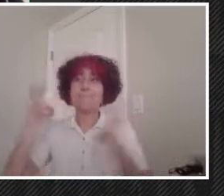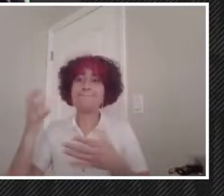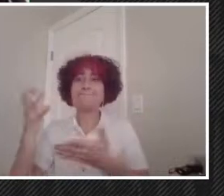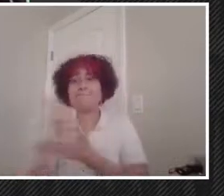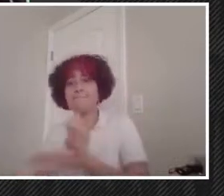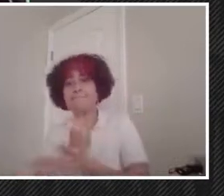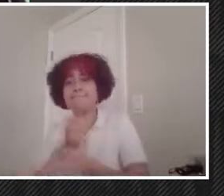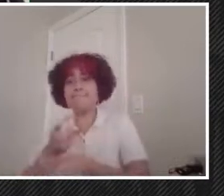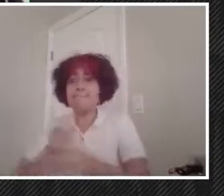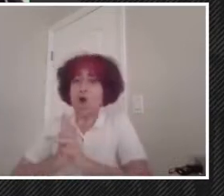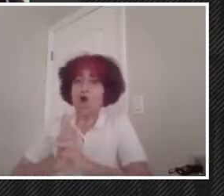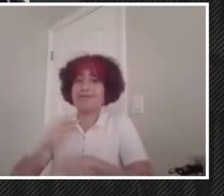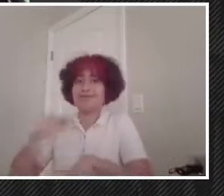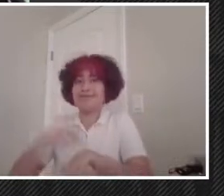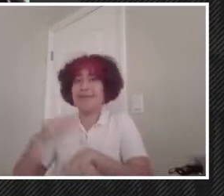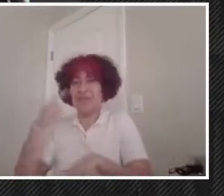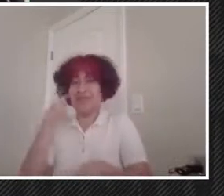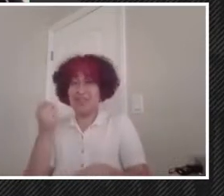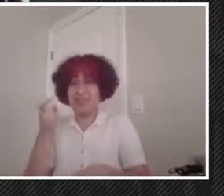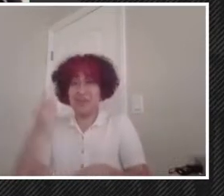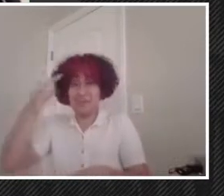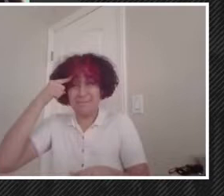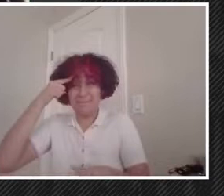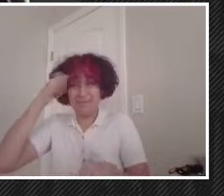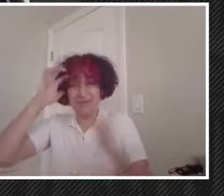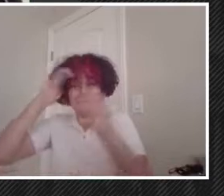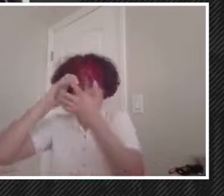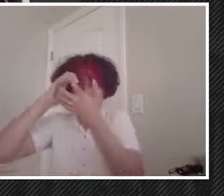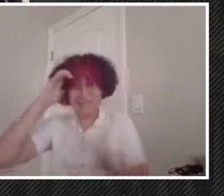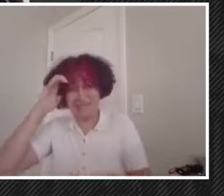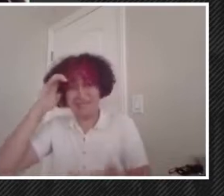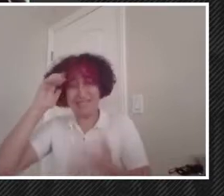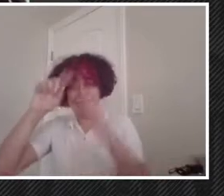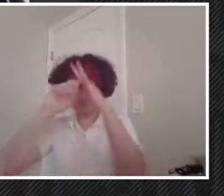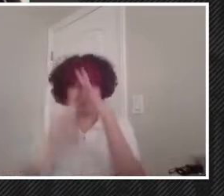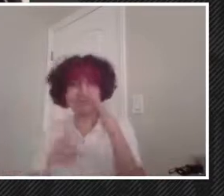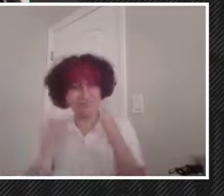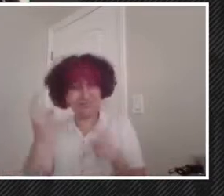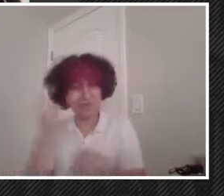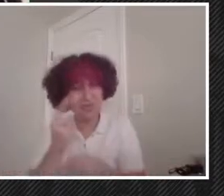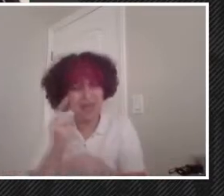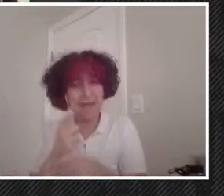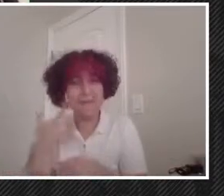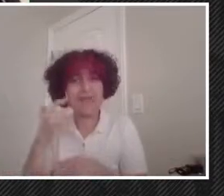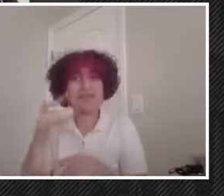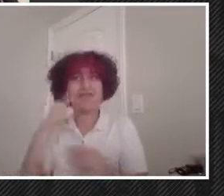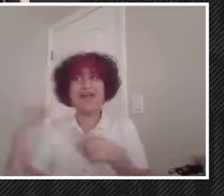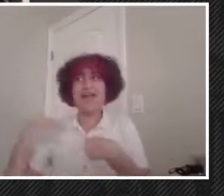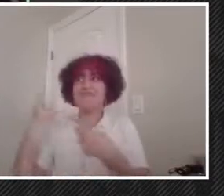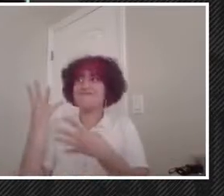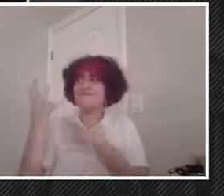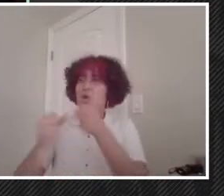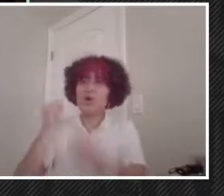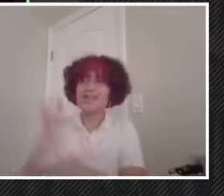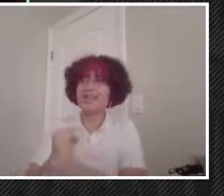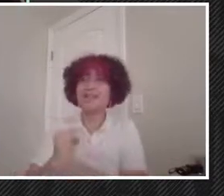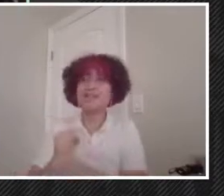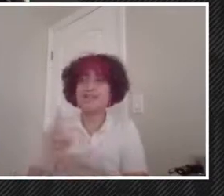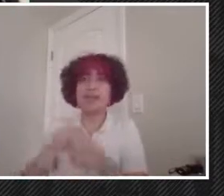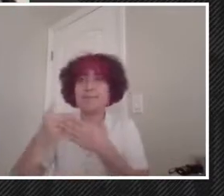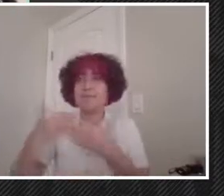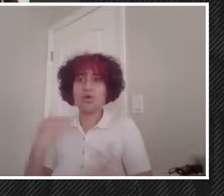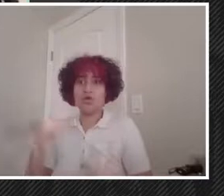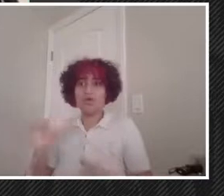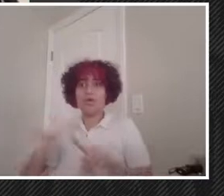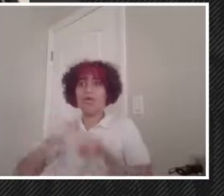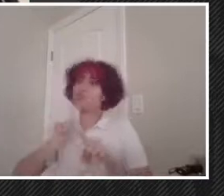is a little bit of fatigue though, right? Because we spent the past 4 years, obviously before that, but really the past 4 years have